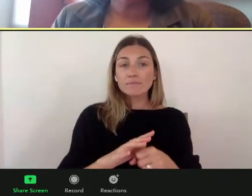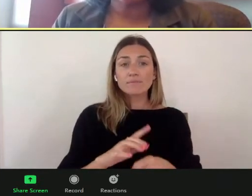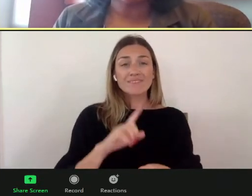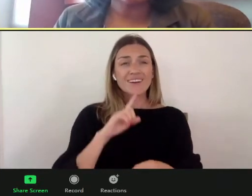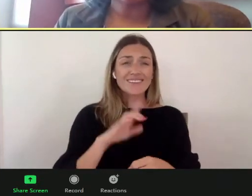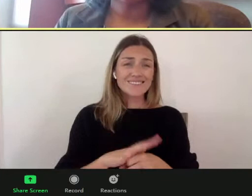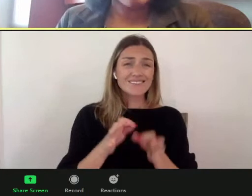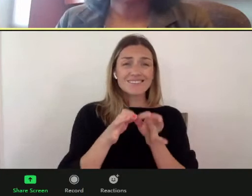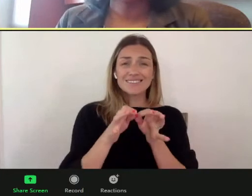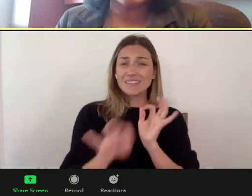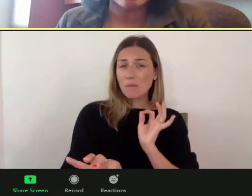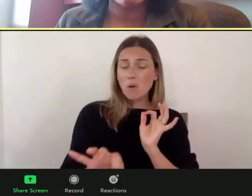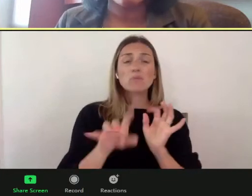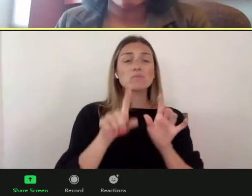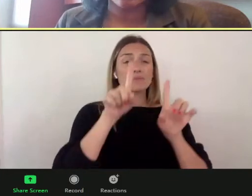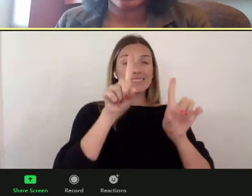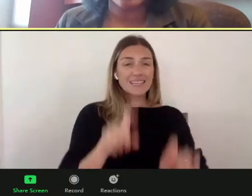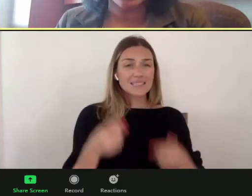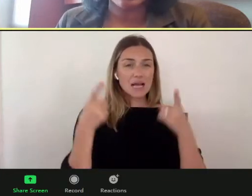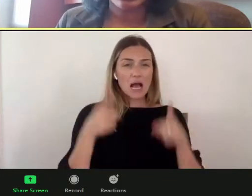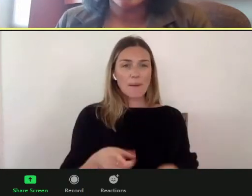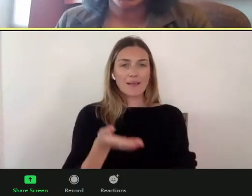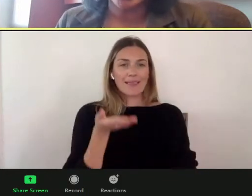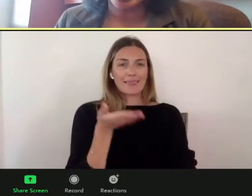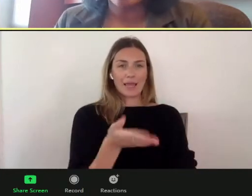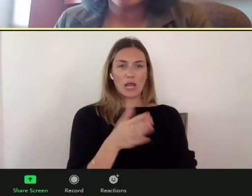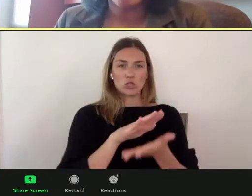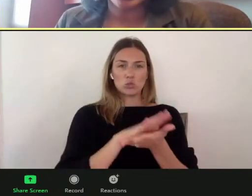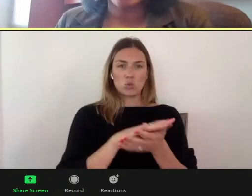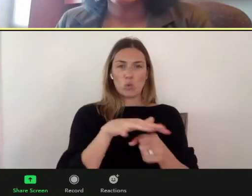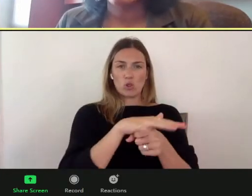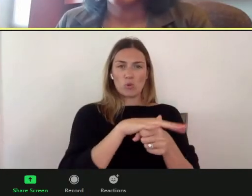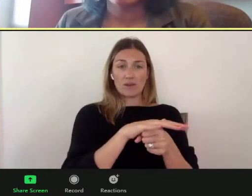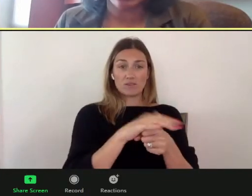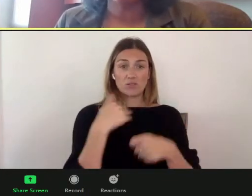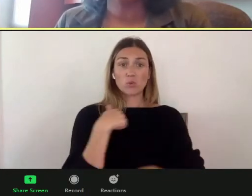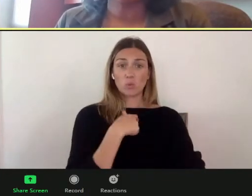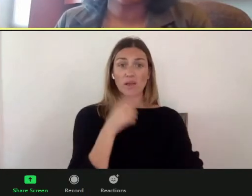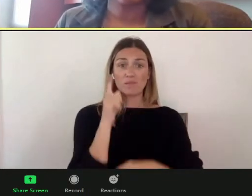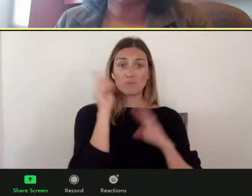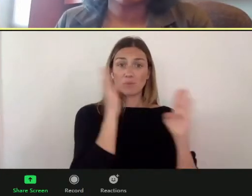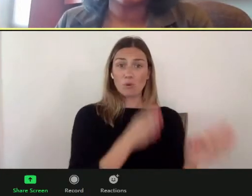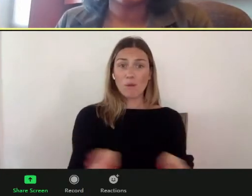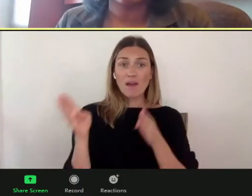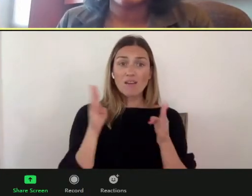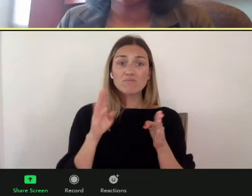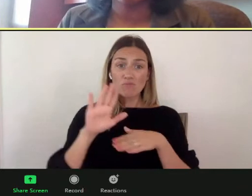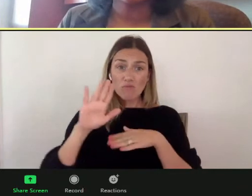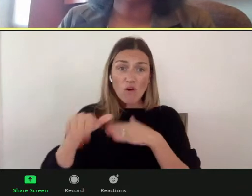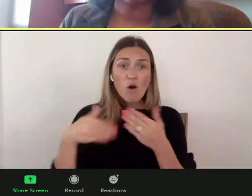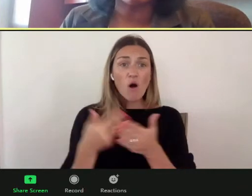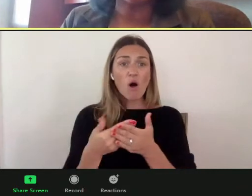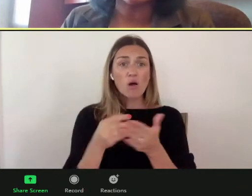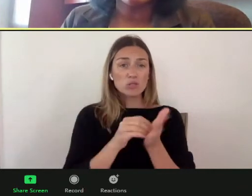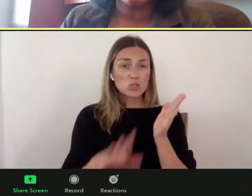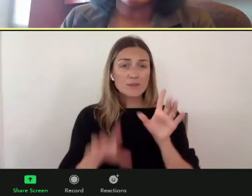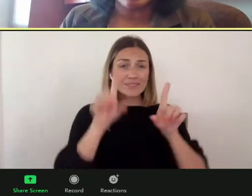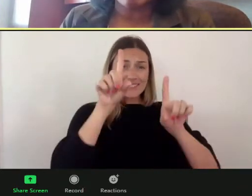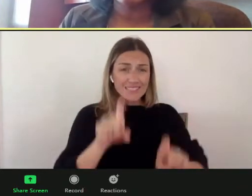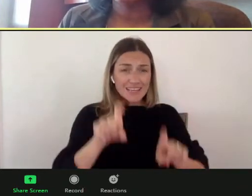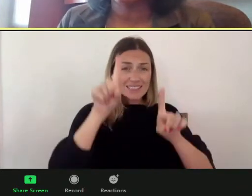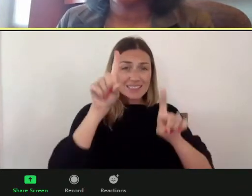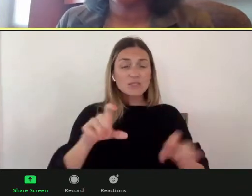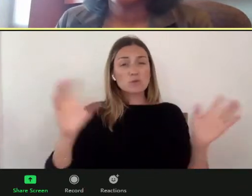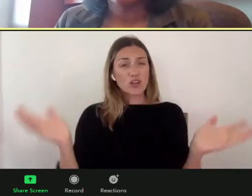pretty simple and the testing happens at their school location. So we are prepared for all of our students to be tested and really encourage that